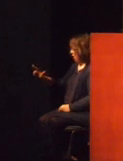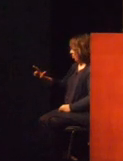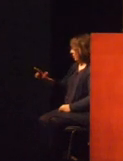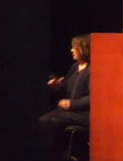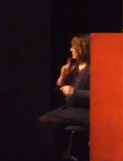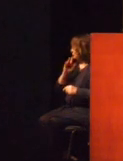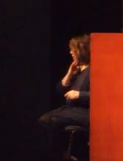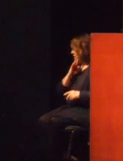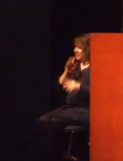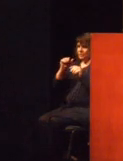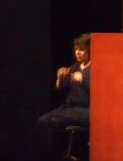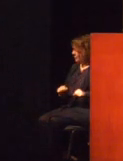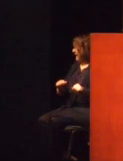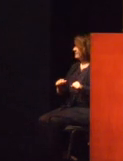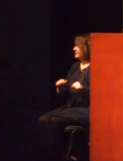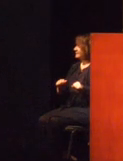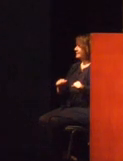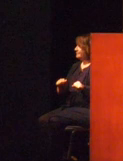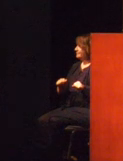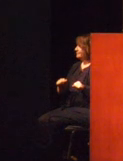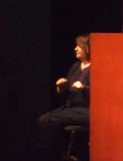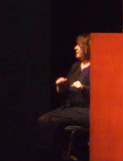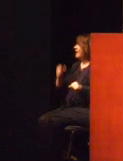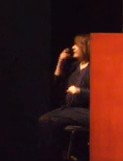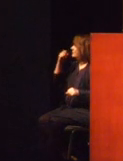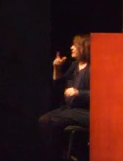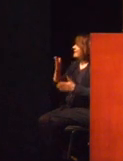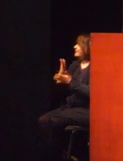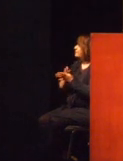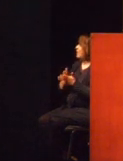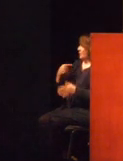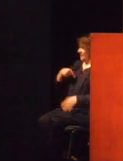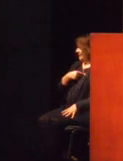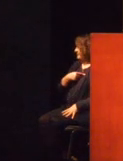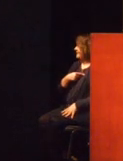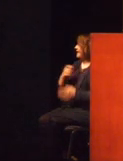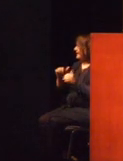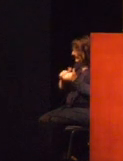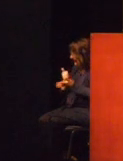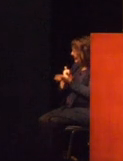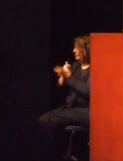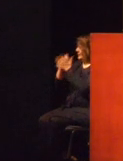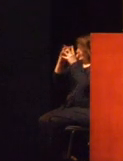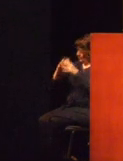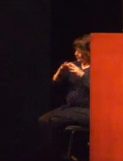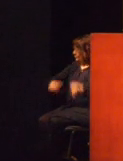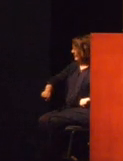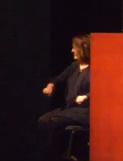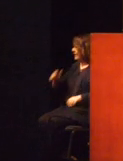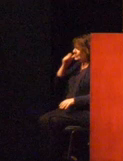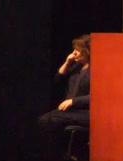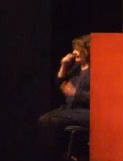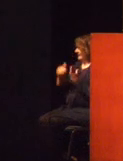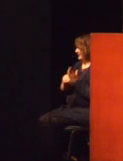talk about race and racism, talk about the ways that they're part of who we are, and also dismantle racism. So we need to distinguish, because for